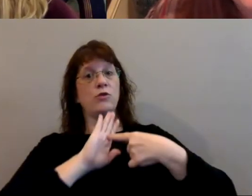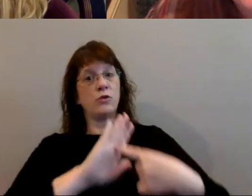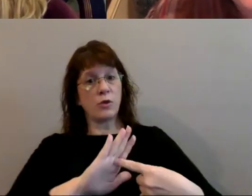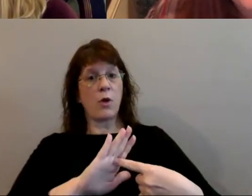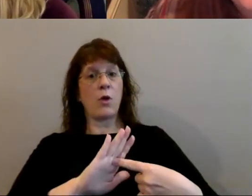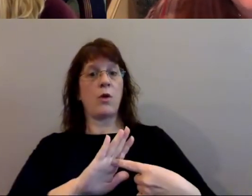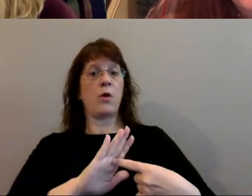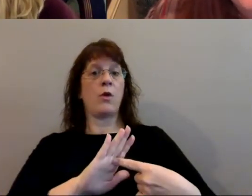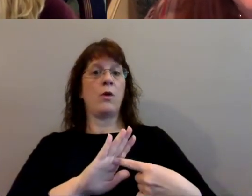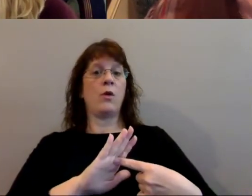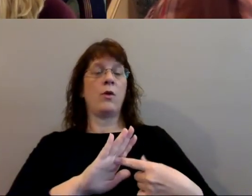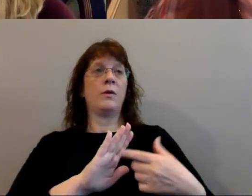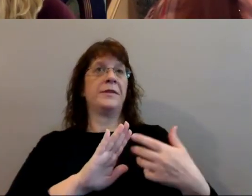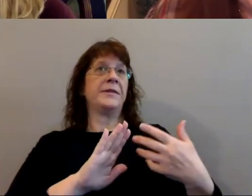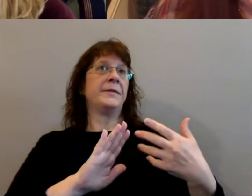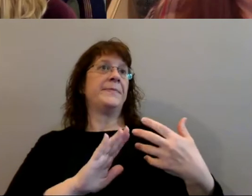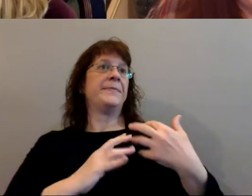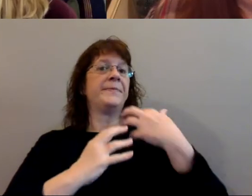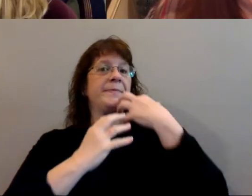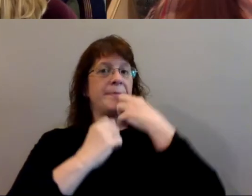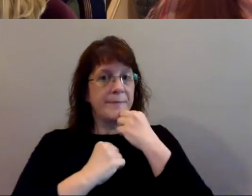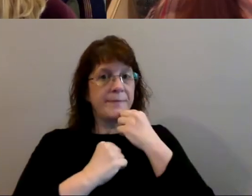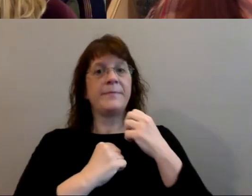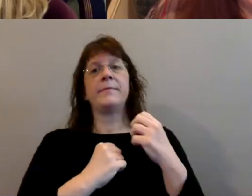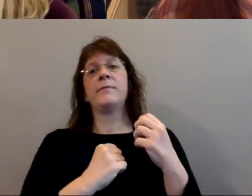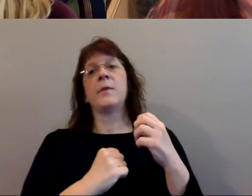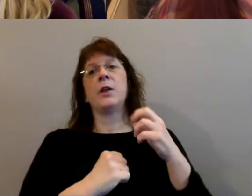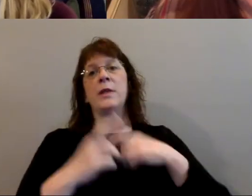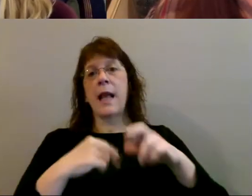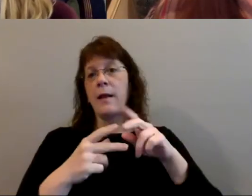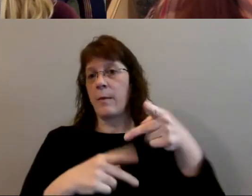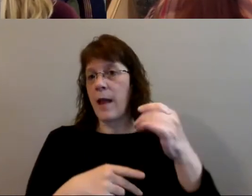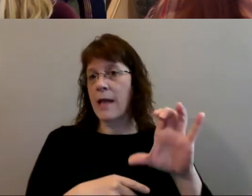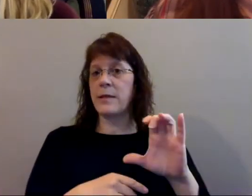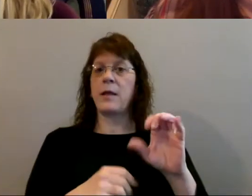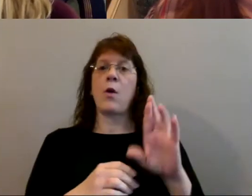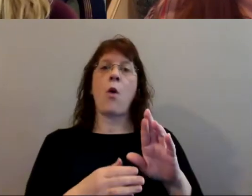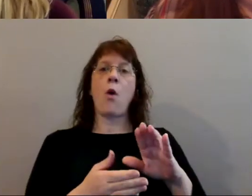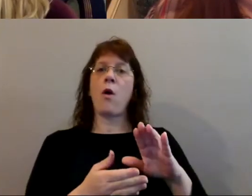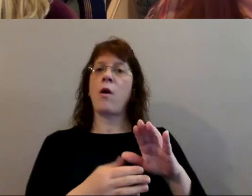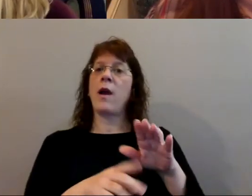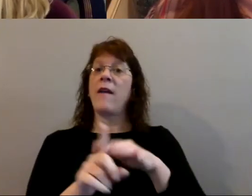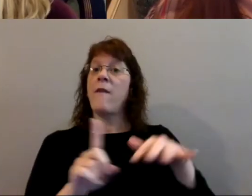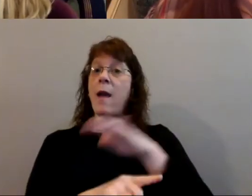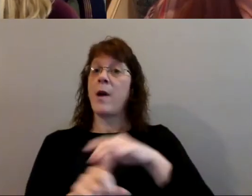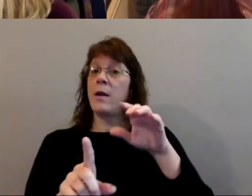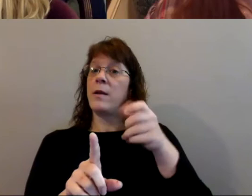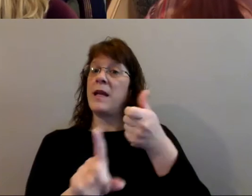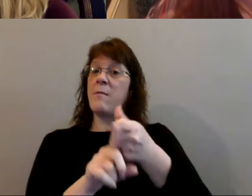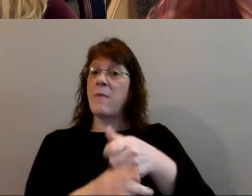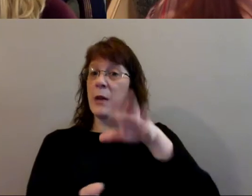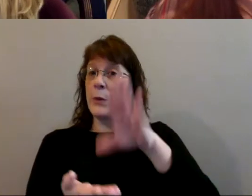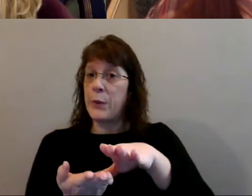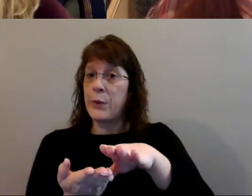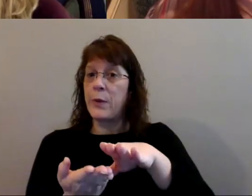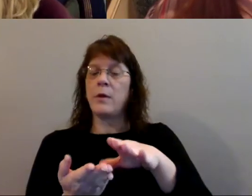a care about recycling plastic or minimizing its environmental impact, those are the ones that I will always support. And that's not,